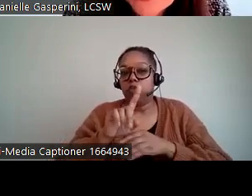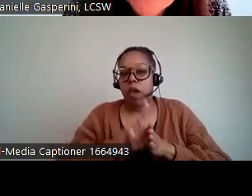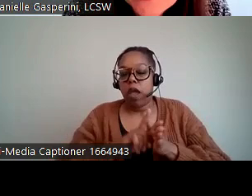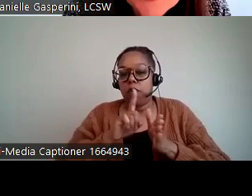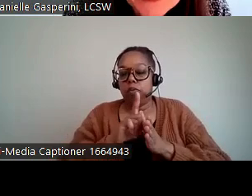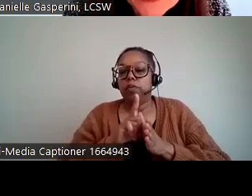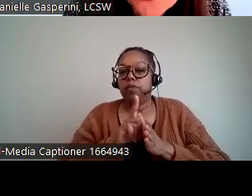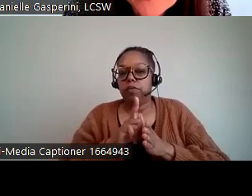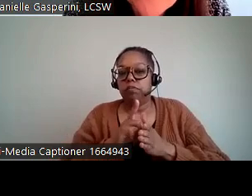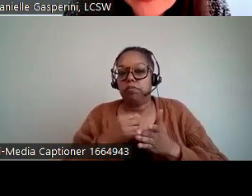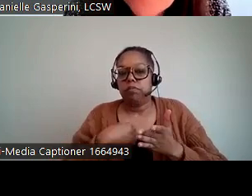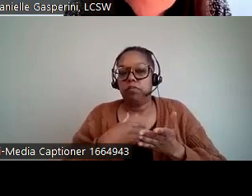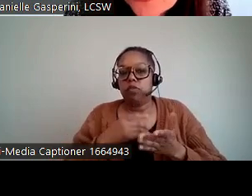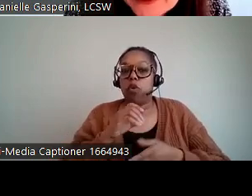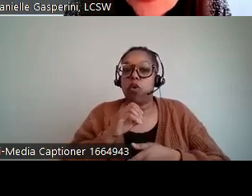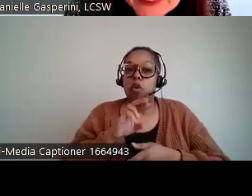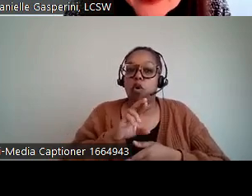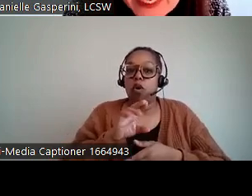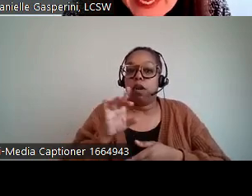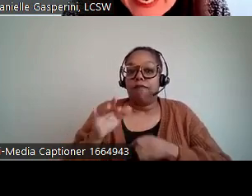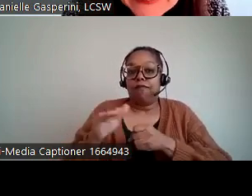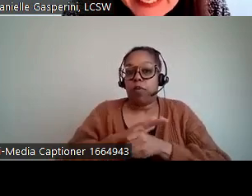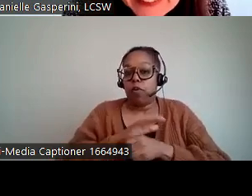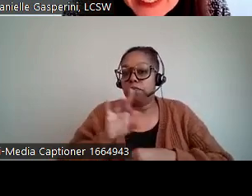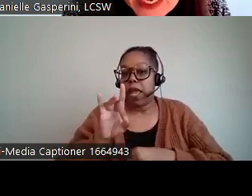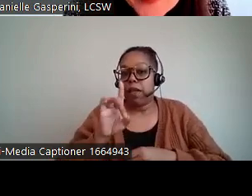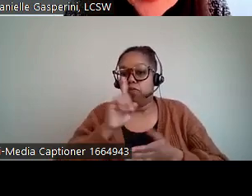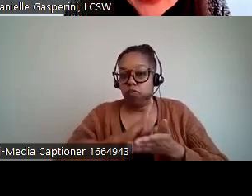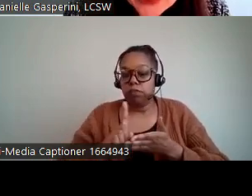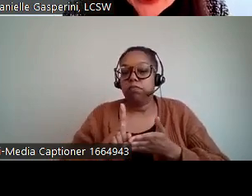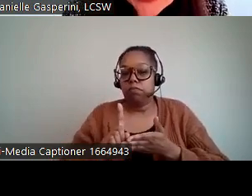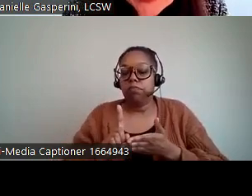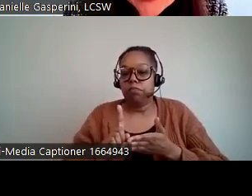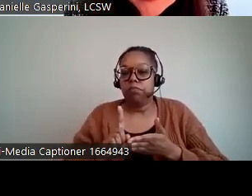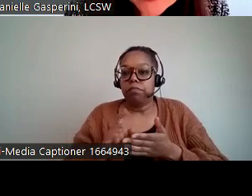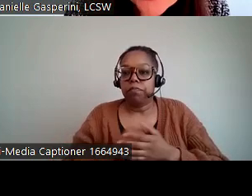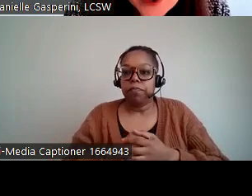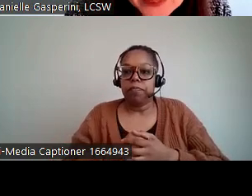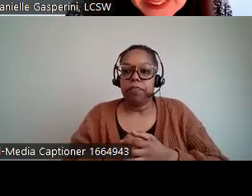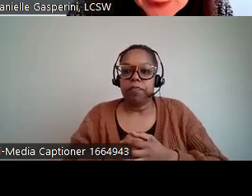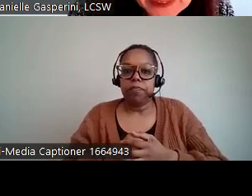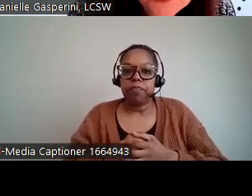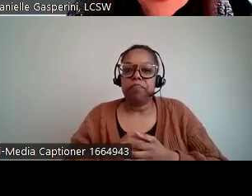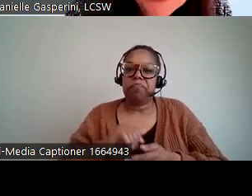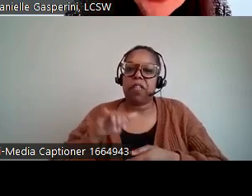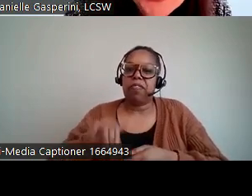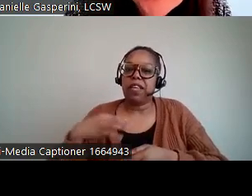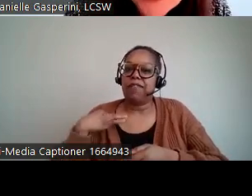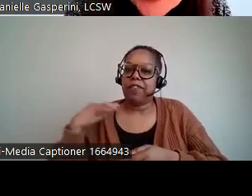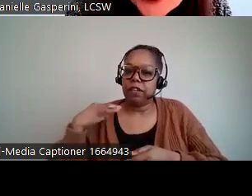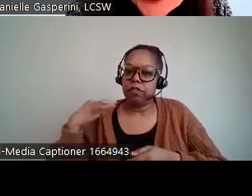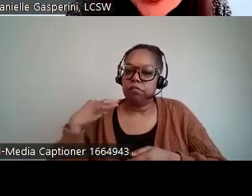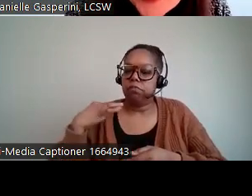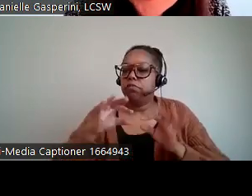stabilization crisis period, or that full 8 weeks. And again, this is voluntary. Families